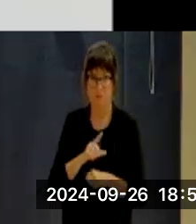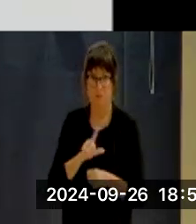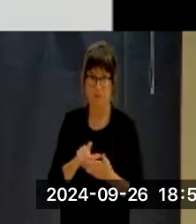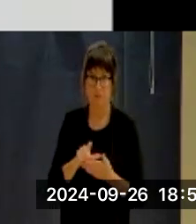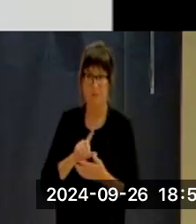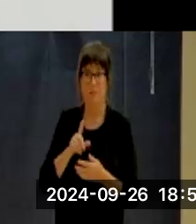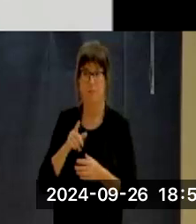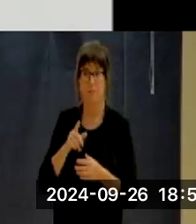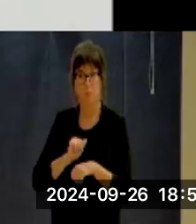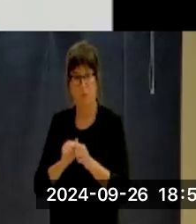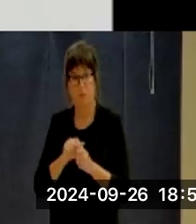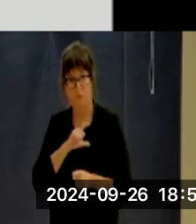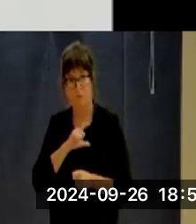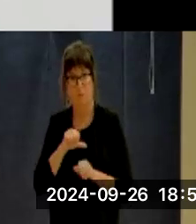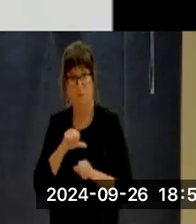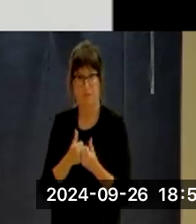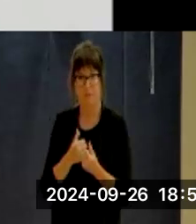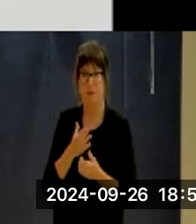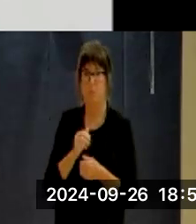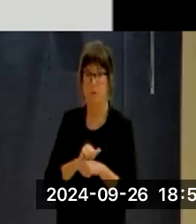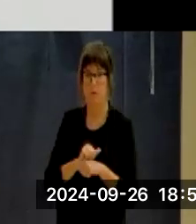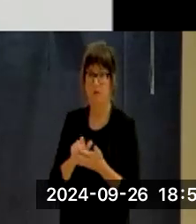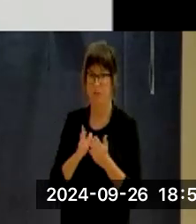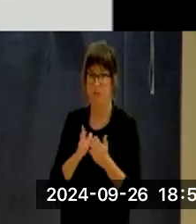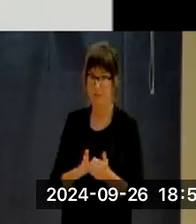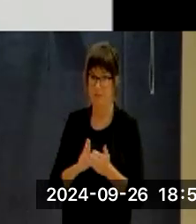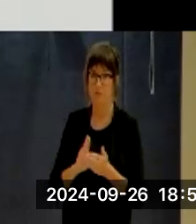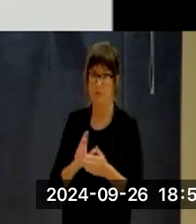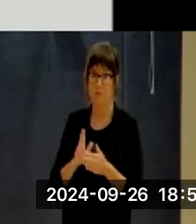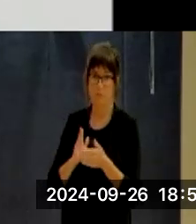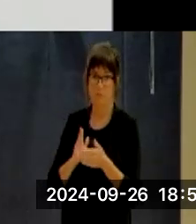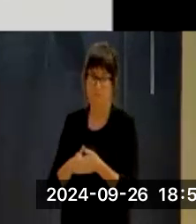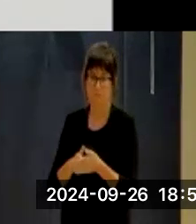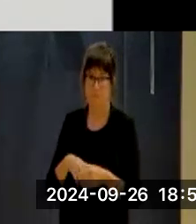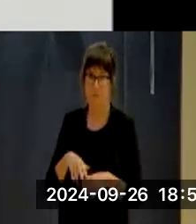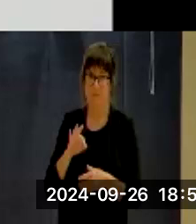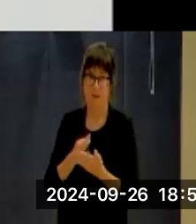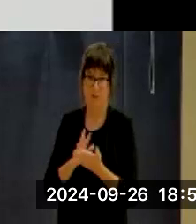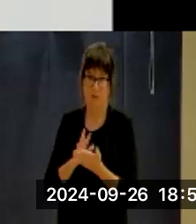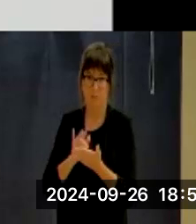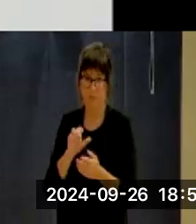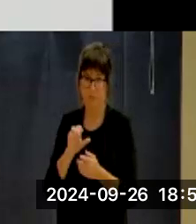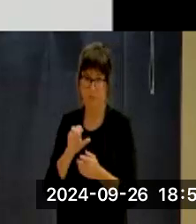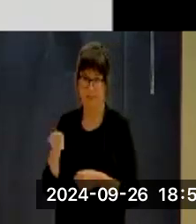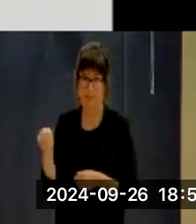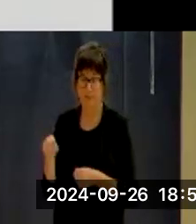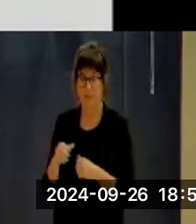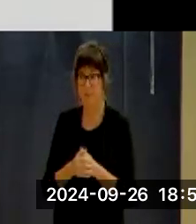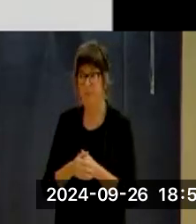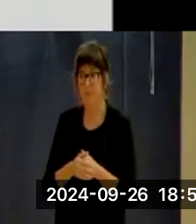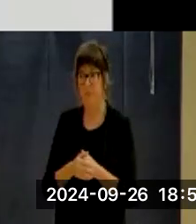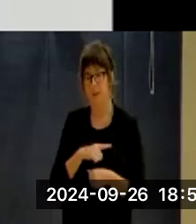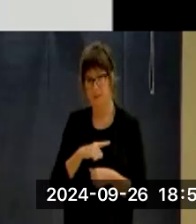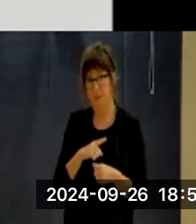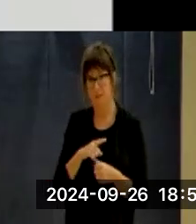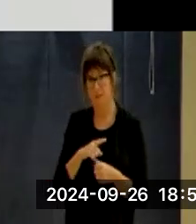enforcement agencies and civil attorneys to prosecute financial elder abuse cases, and undertaken consumer education campaigns to prevent financial